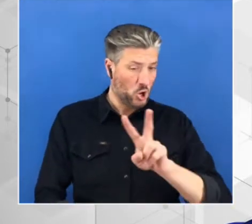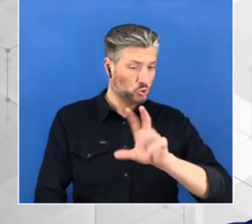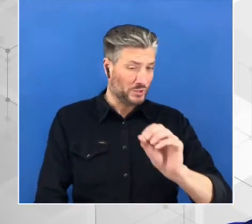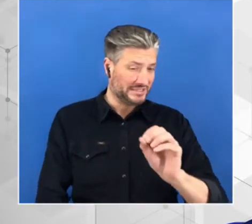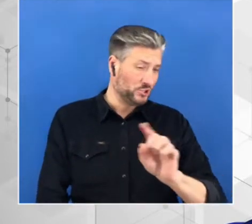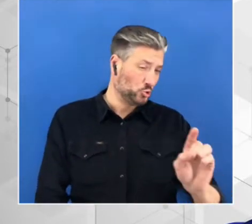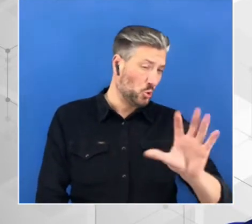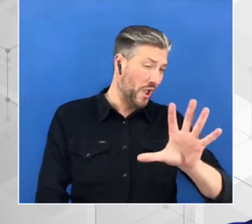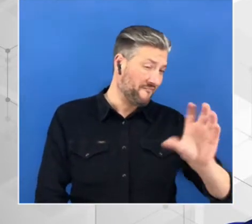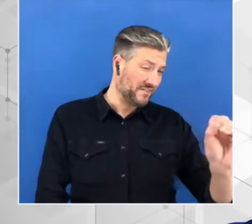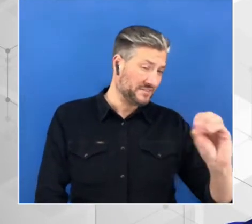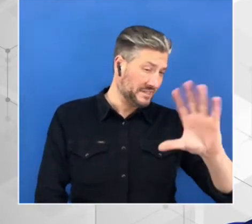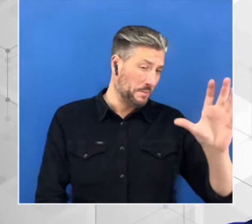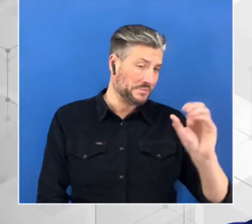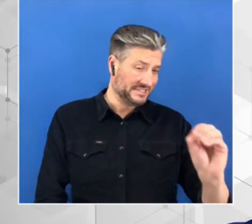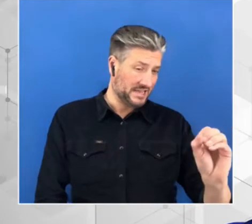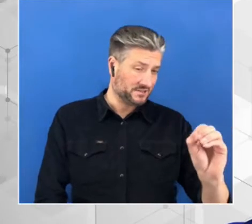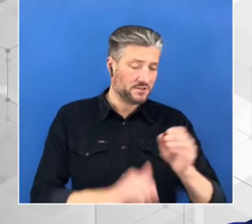detected.